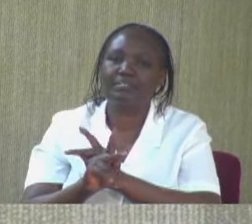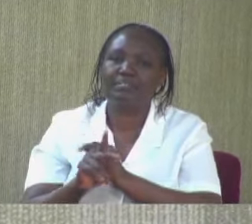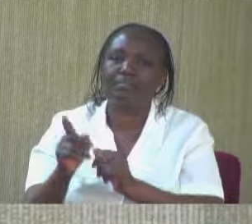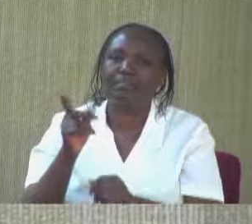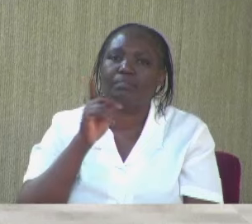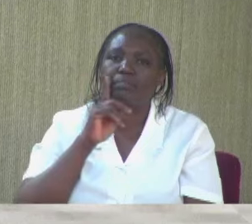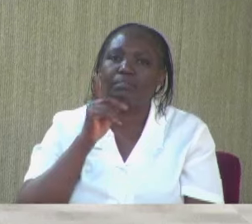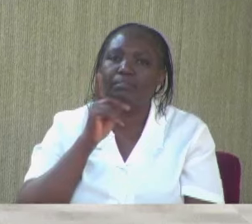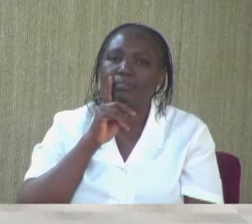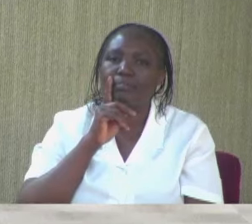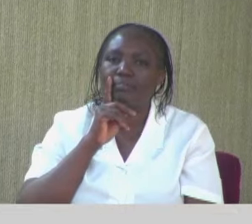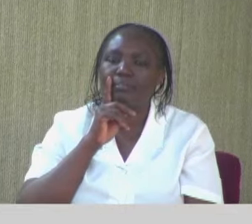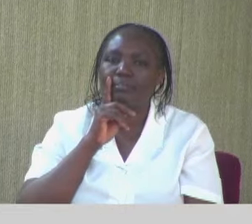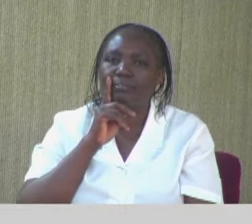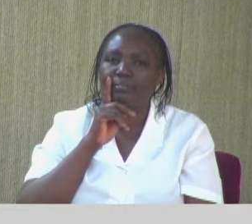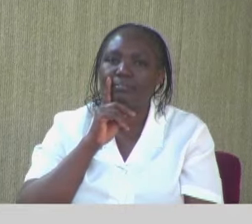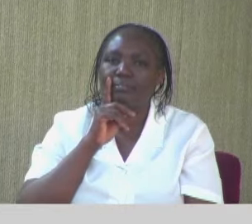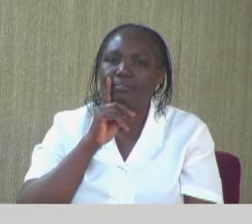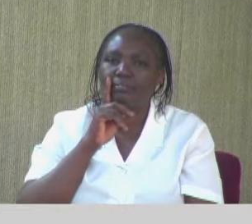tomorrow,